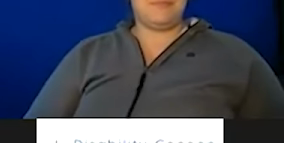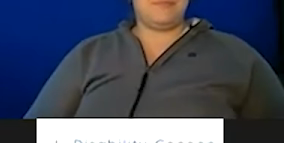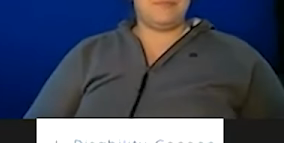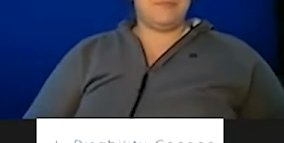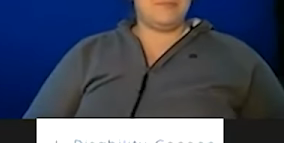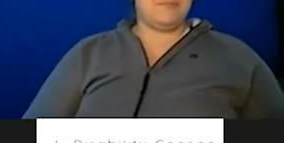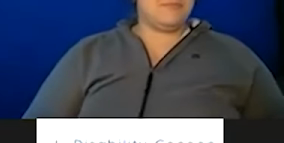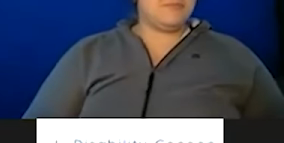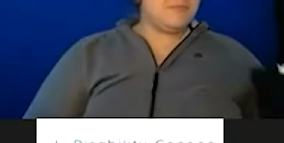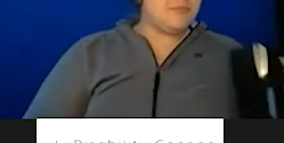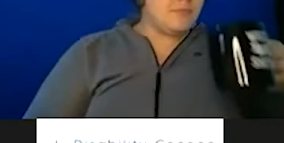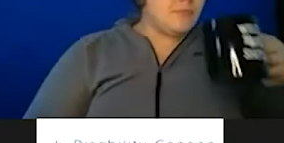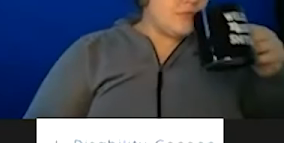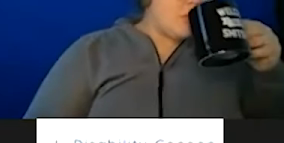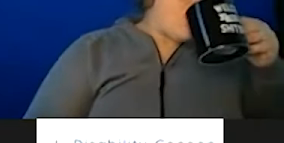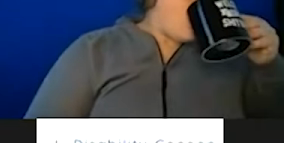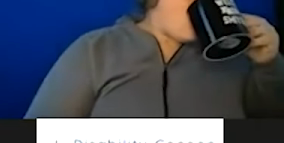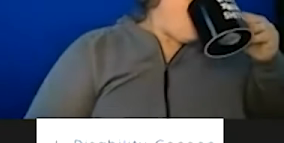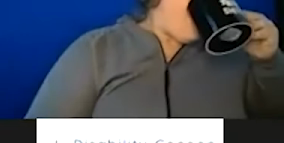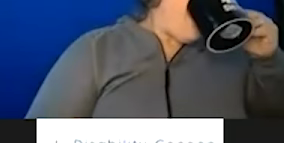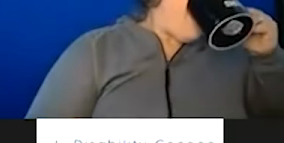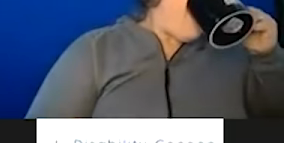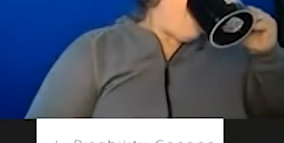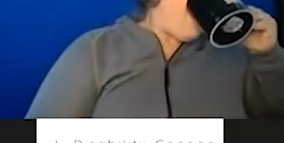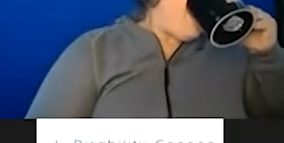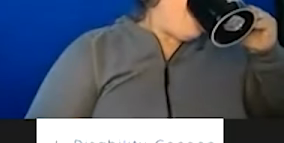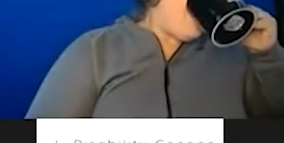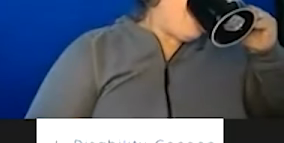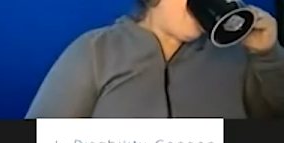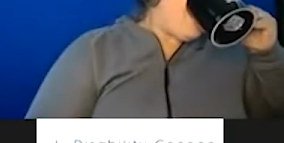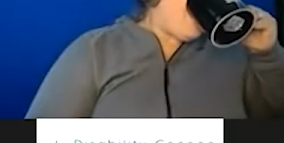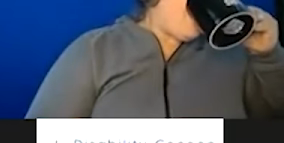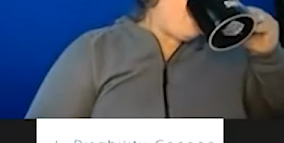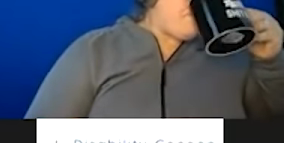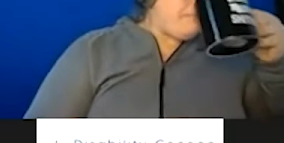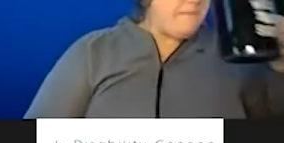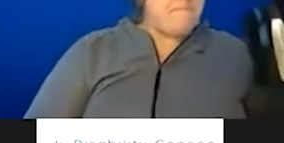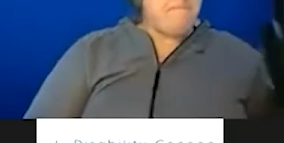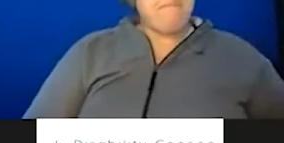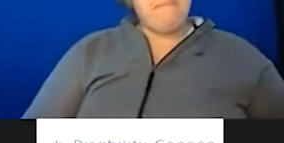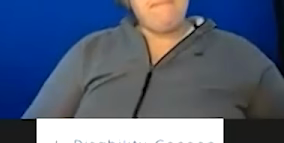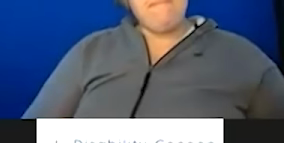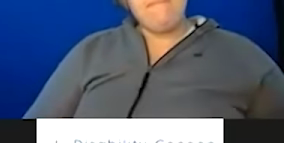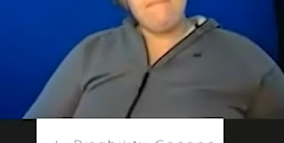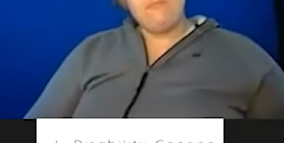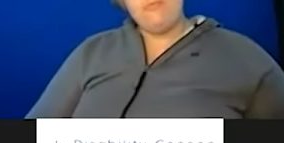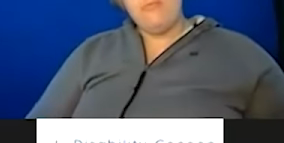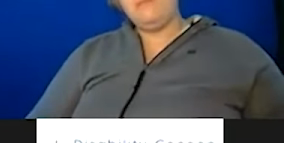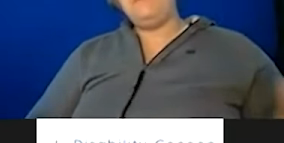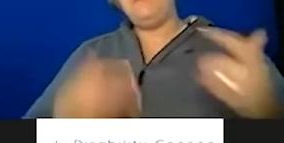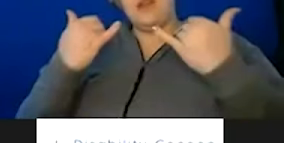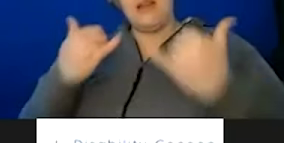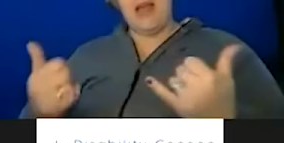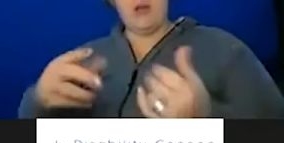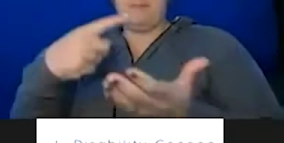So now I kind of want to talk about smart locks. Smart locks, there's really